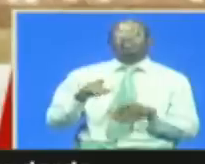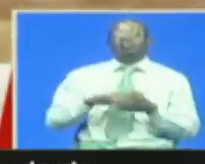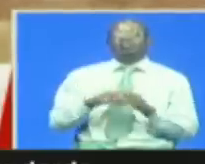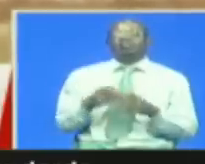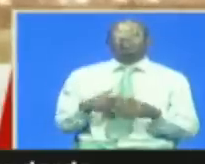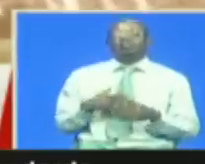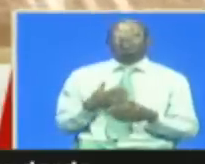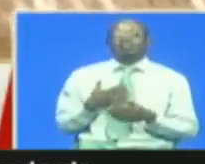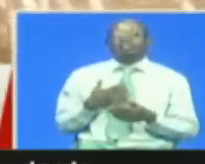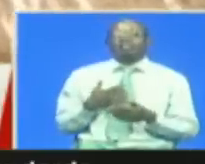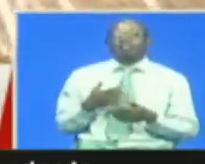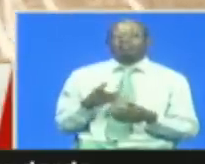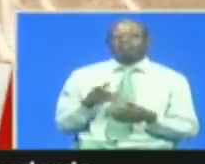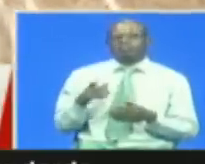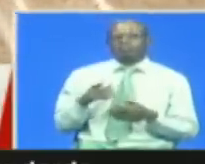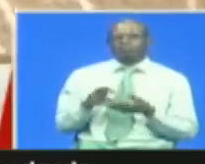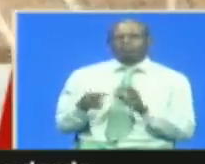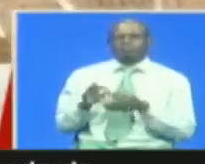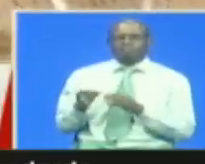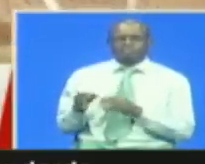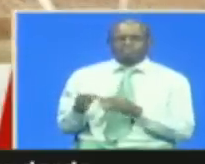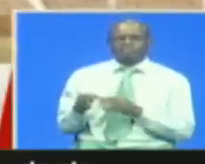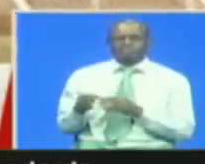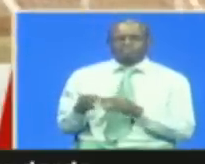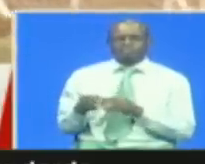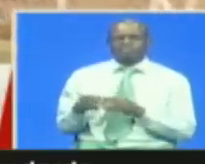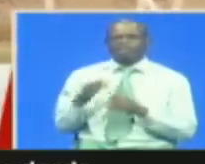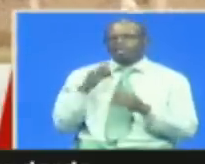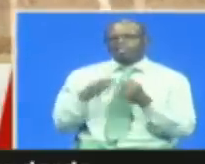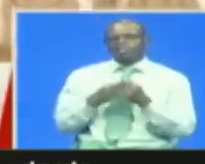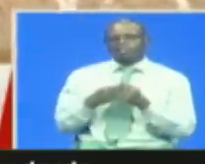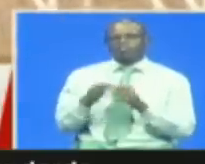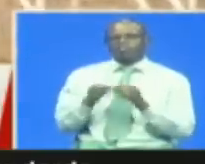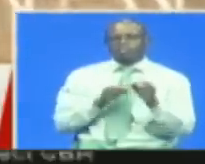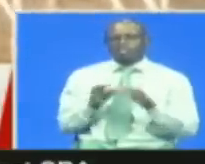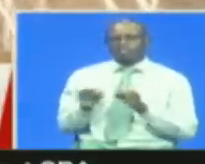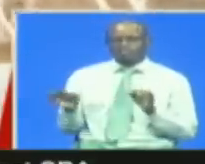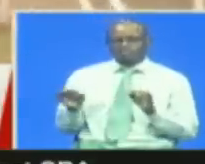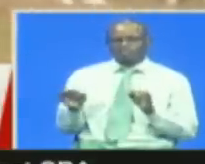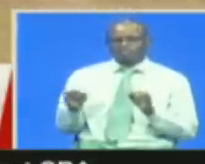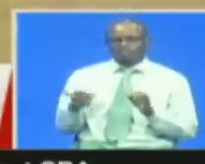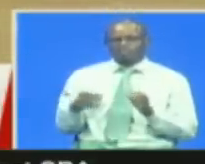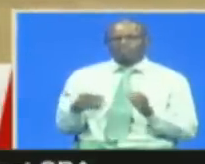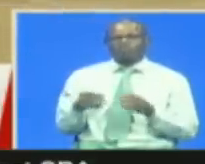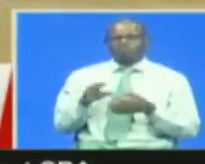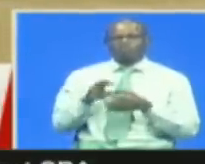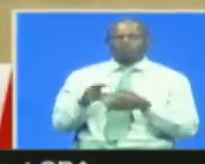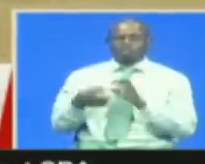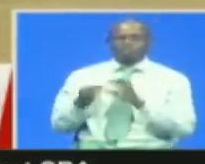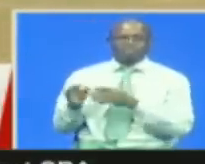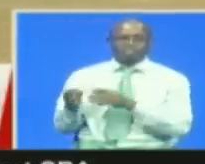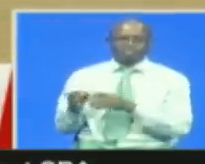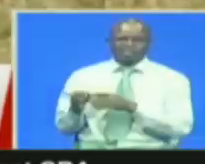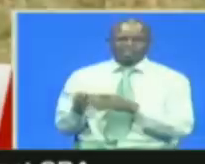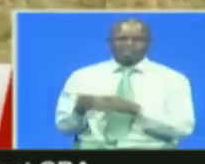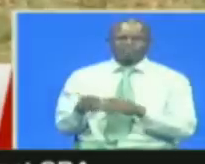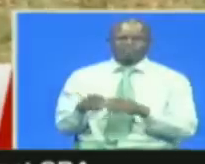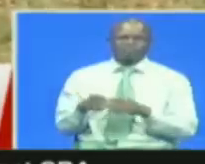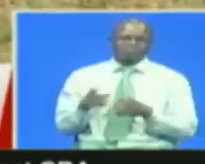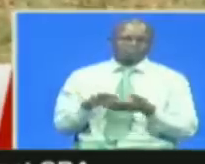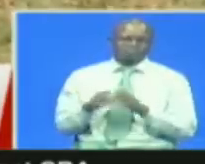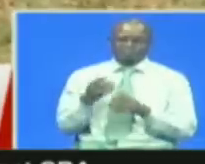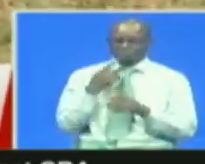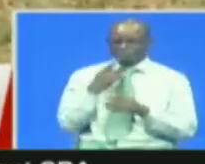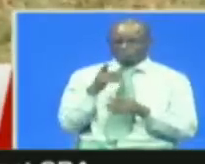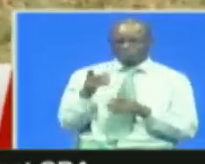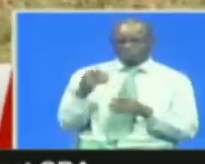Nyairera, who is Olympic 800 meters bronze medal winner, has herself faced questions over her testosterone levels and has slammed